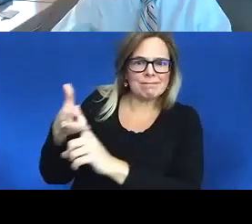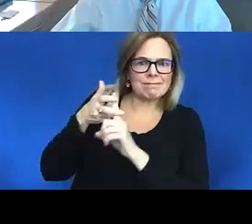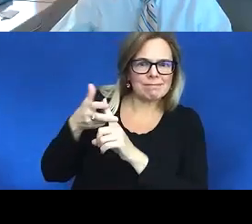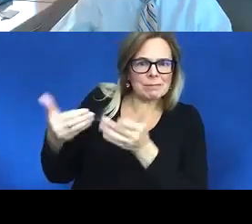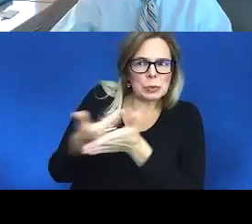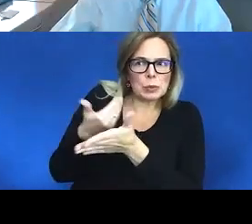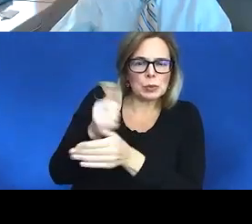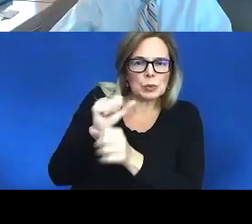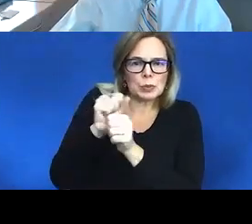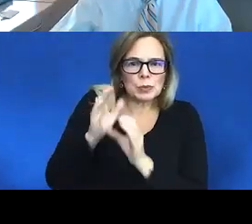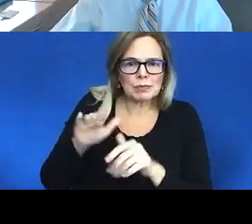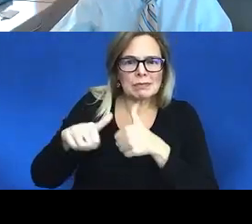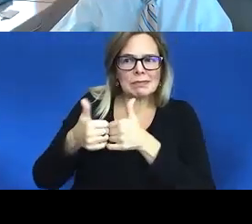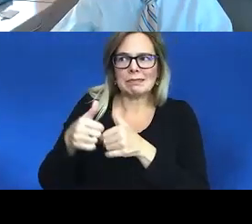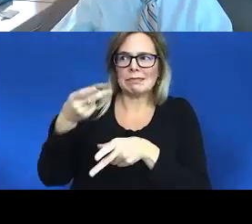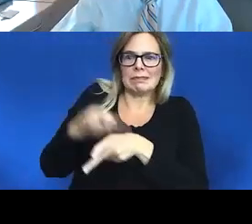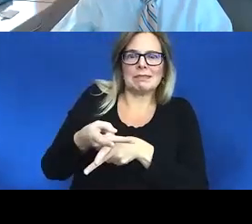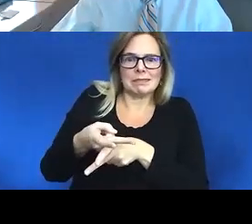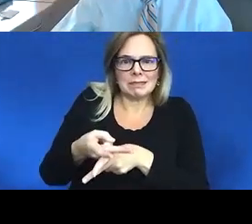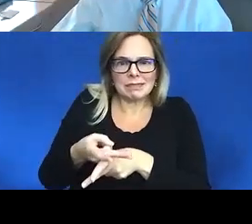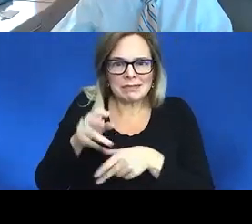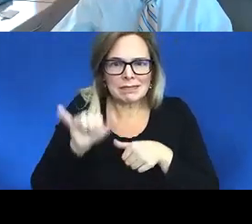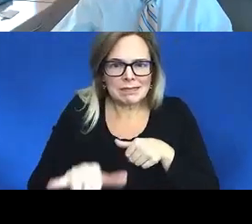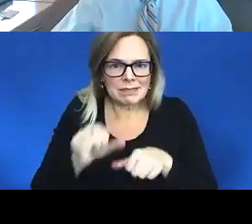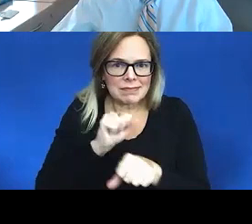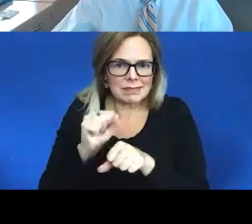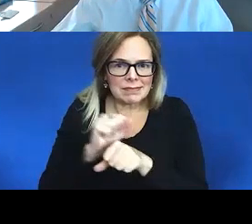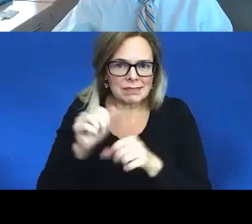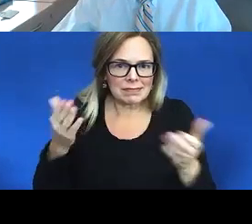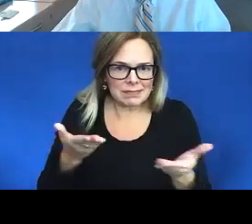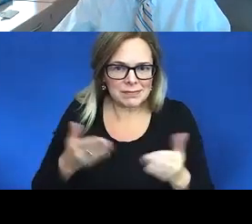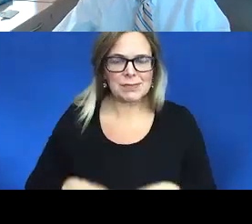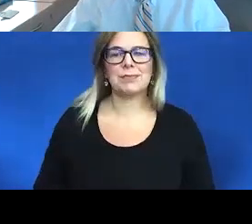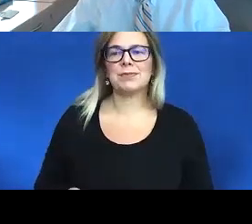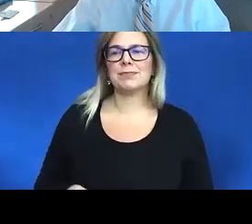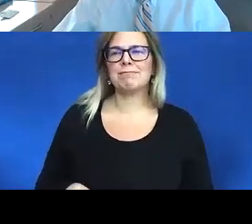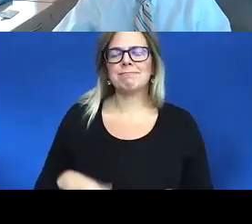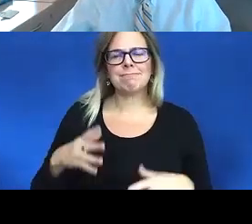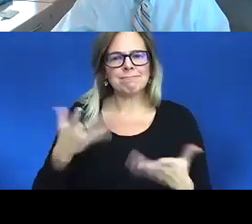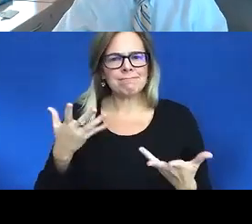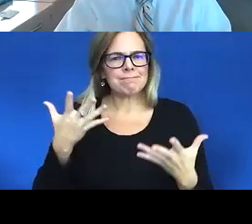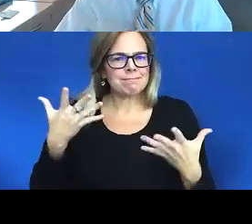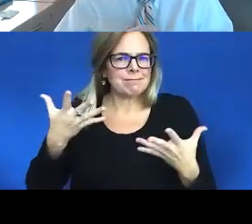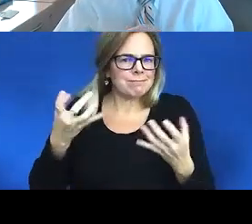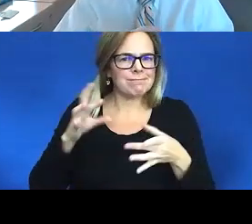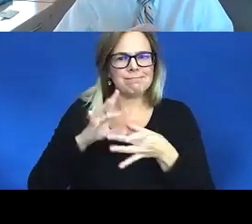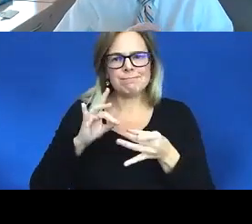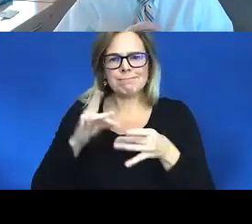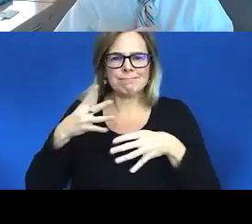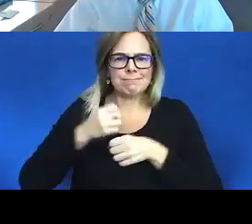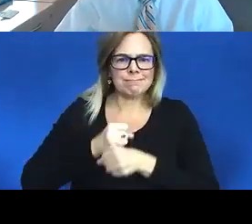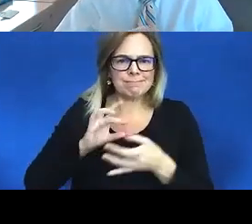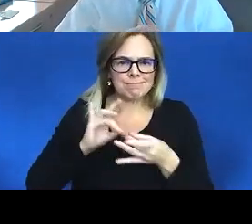HR. I won't go into detail, but I do want to highlight a few key tactics that we're implementing. For any promotions